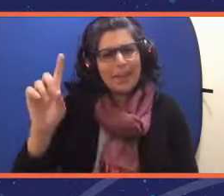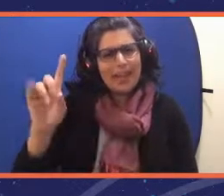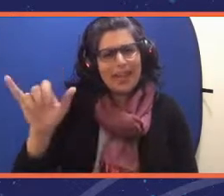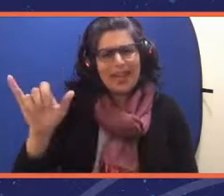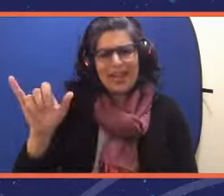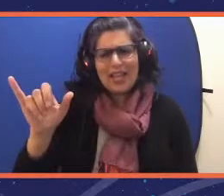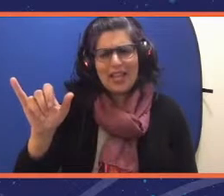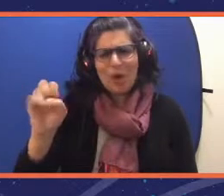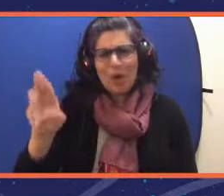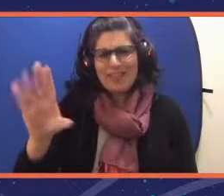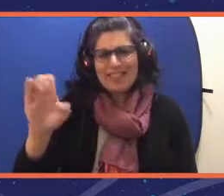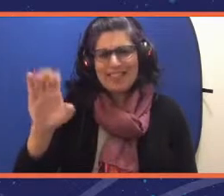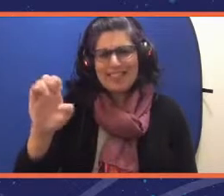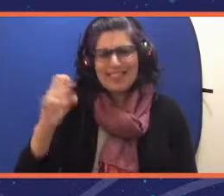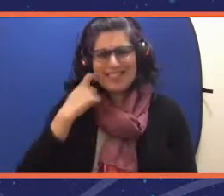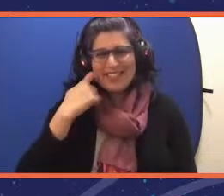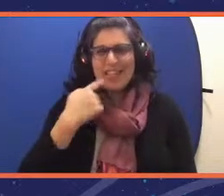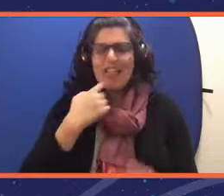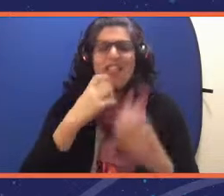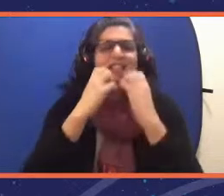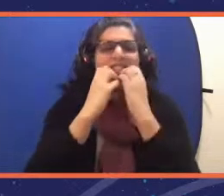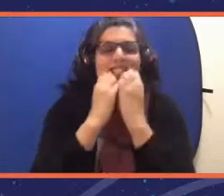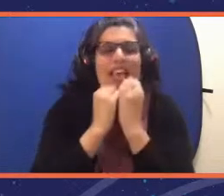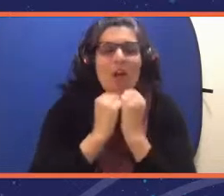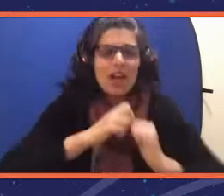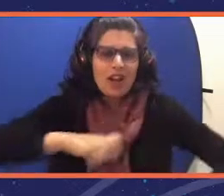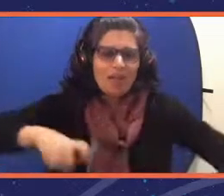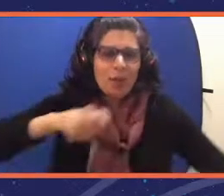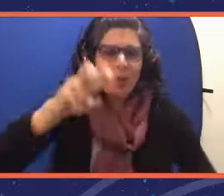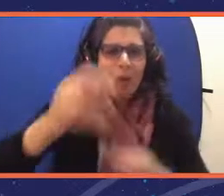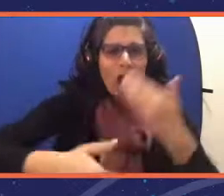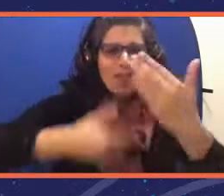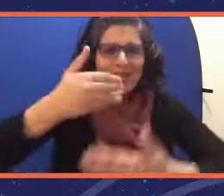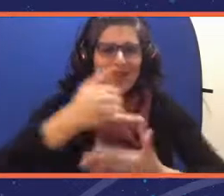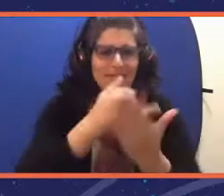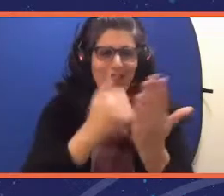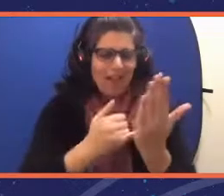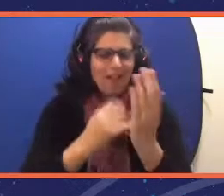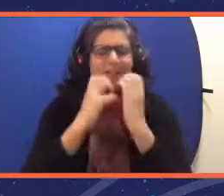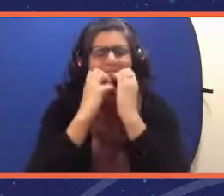I think Maddie or Cece just said like the sacredness of the artistic process we have been savoring.